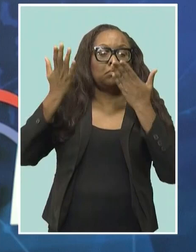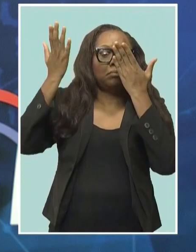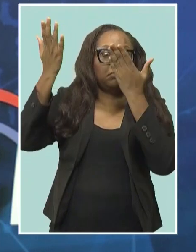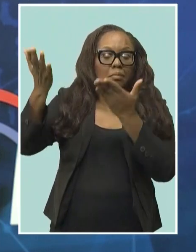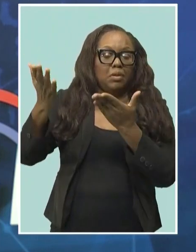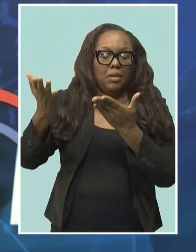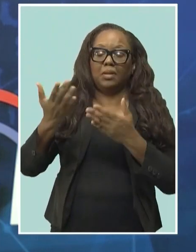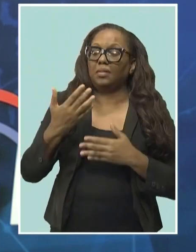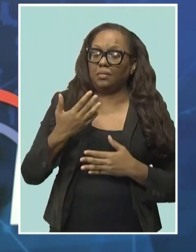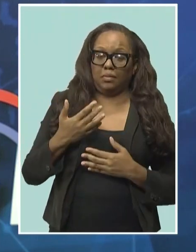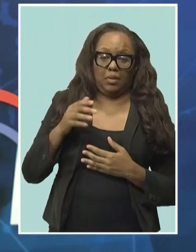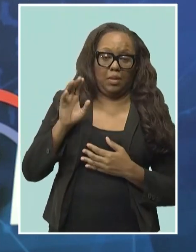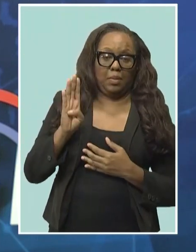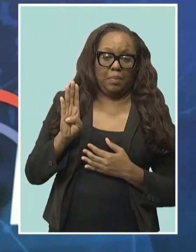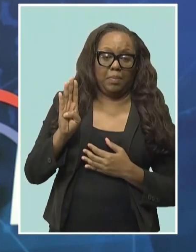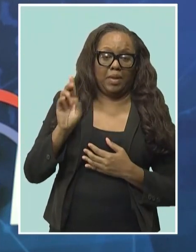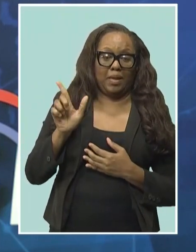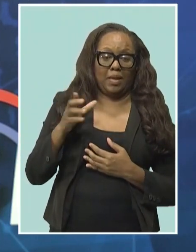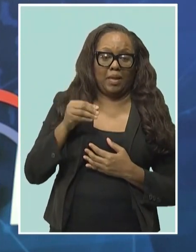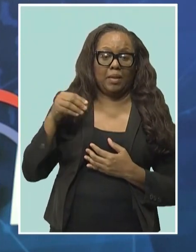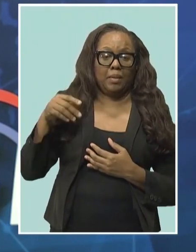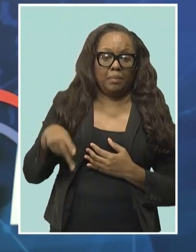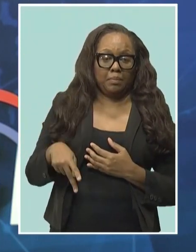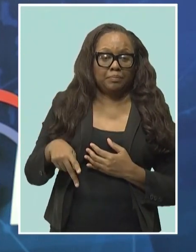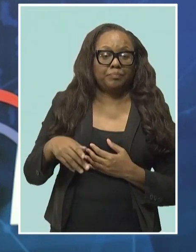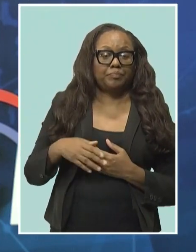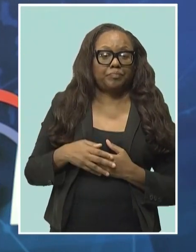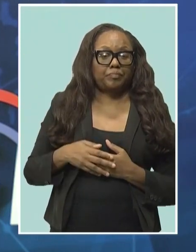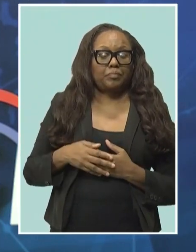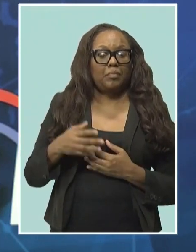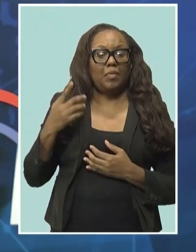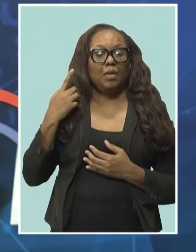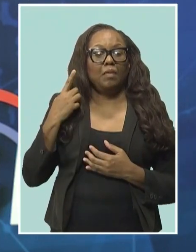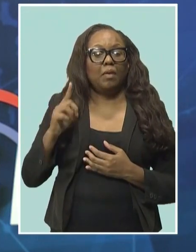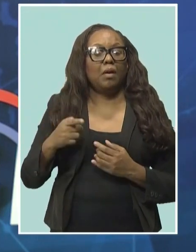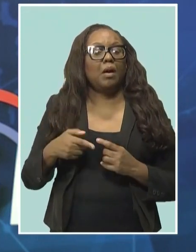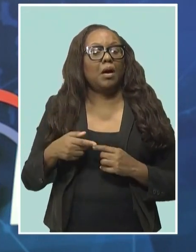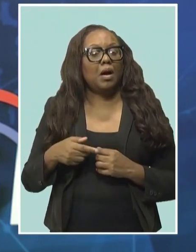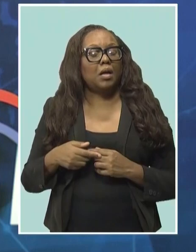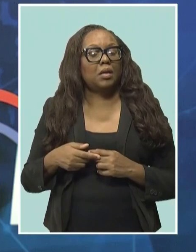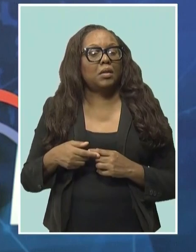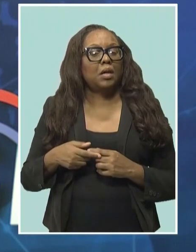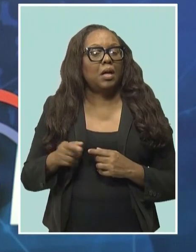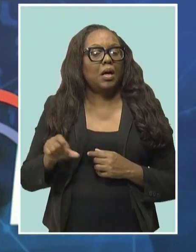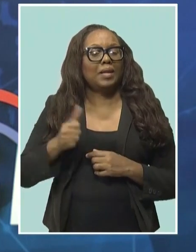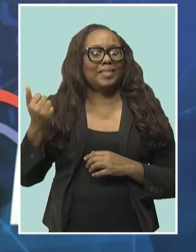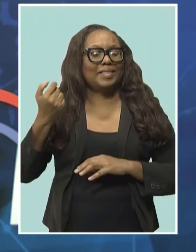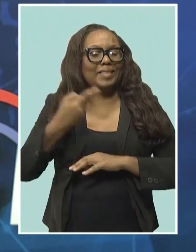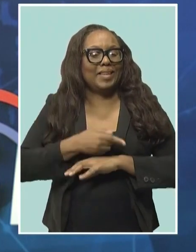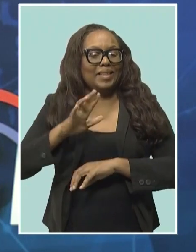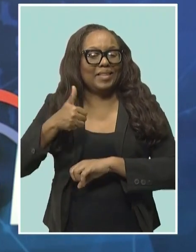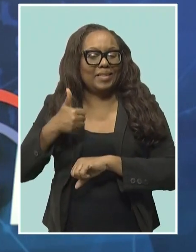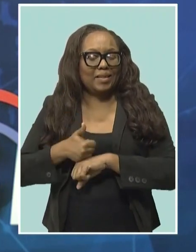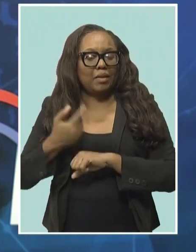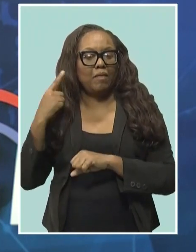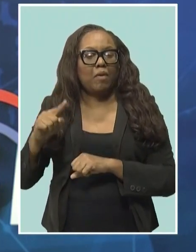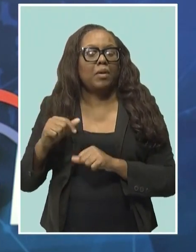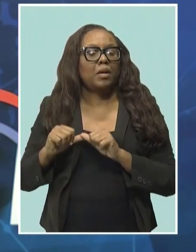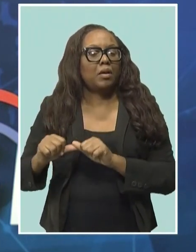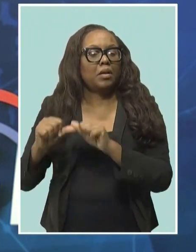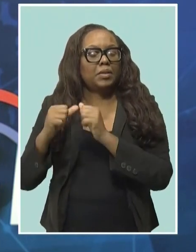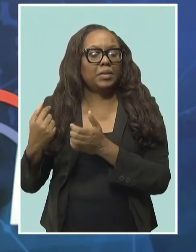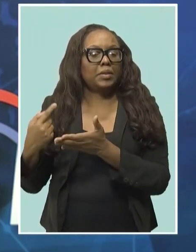the Barbados Light and Power Company for an adjournment in the ongoing rate hearing. The group's president, Marilyn Rice-Bowen, in